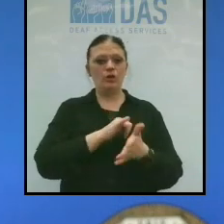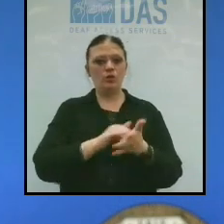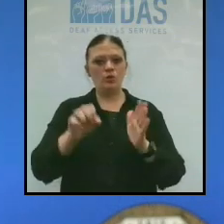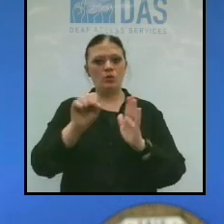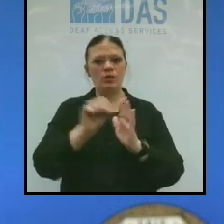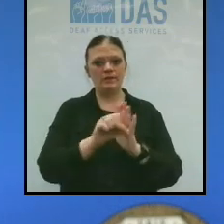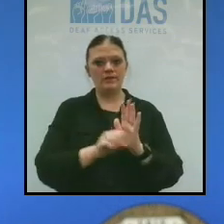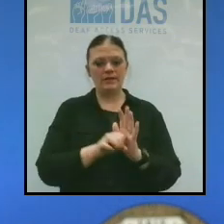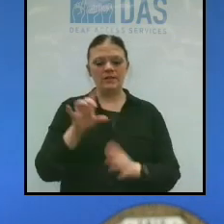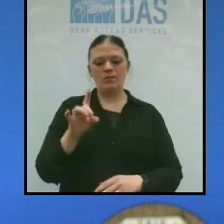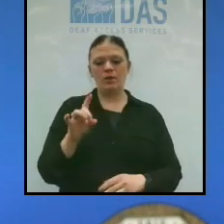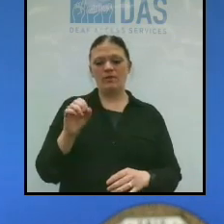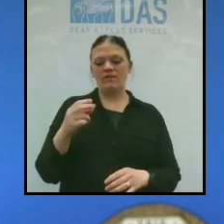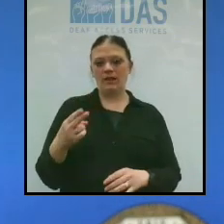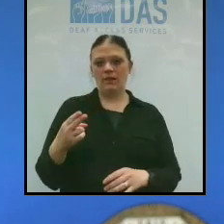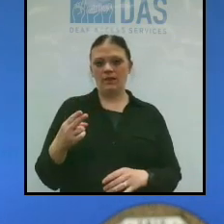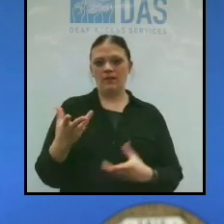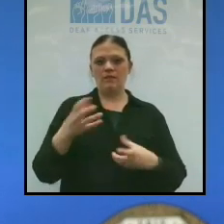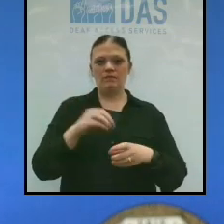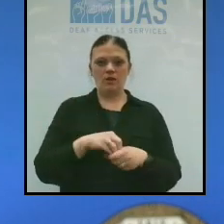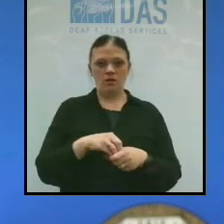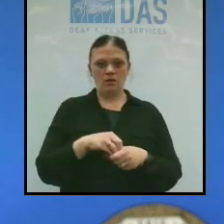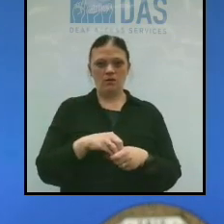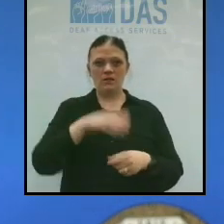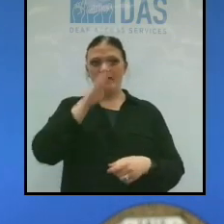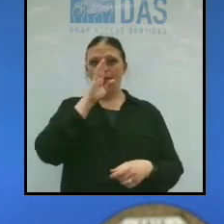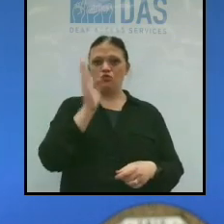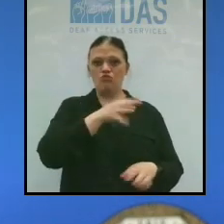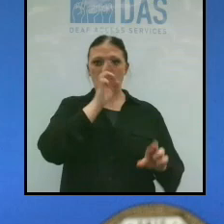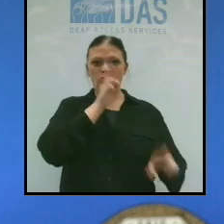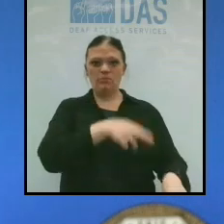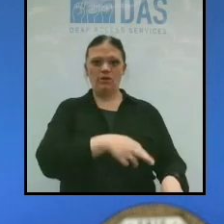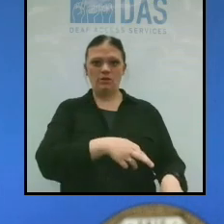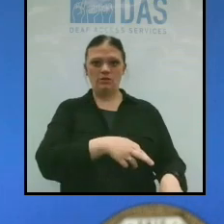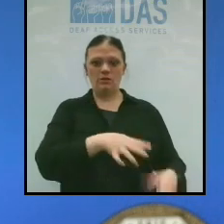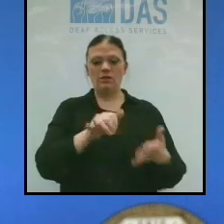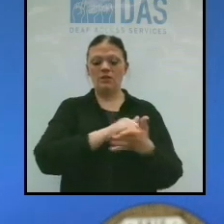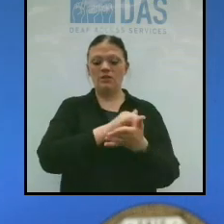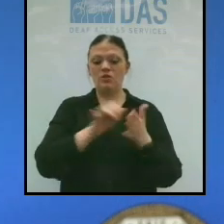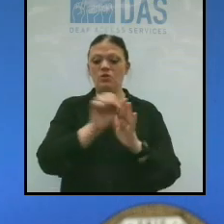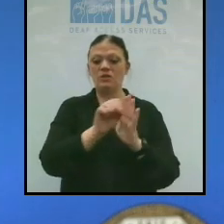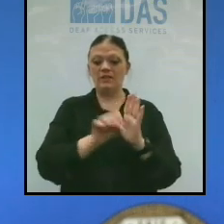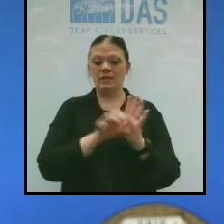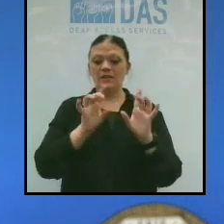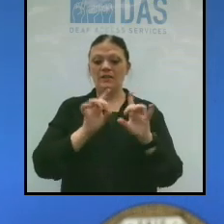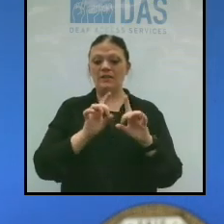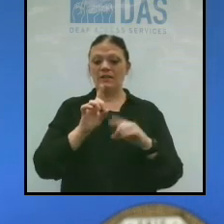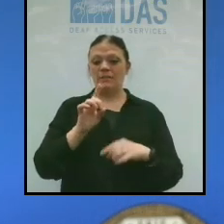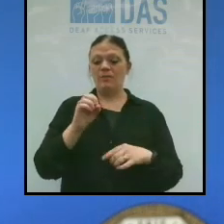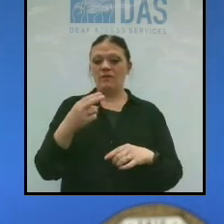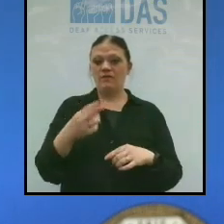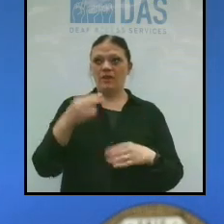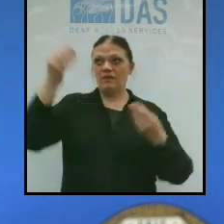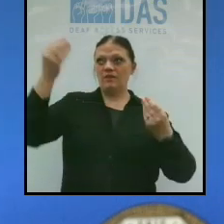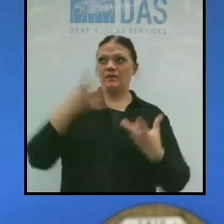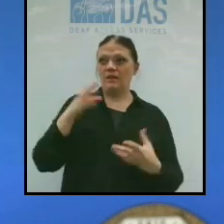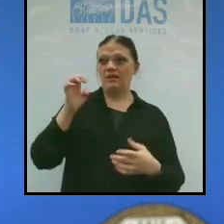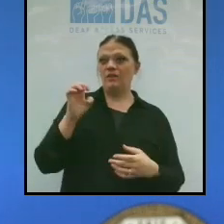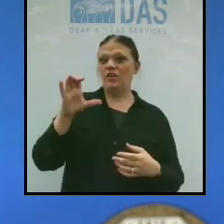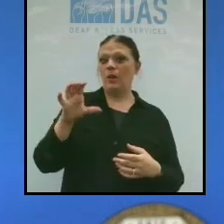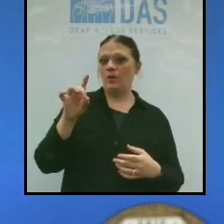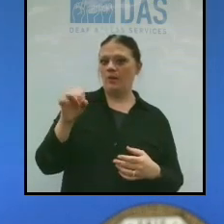Department of Health that is involved in the direct response. The New York State Department of Health is informing the Erie County Department of